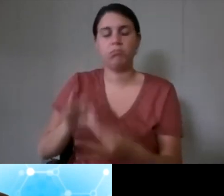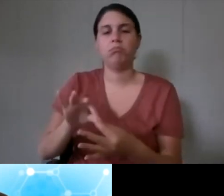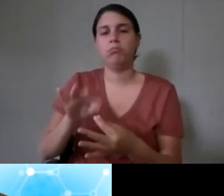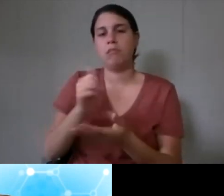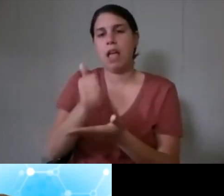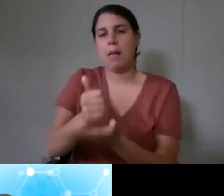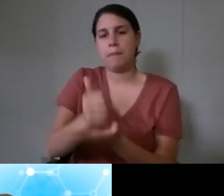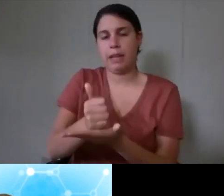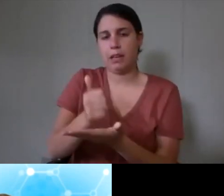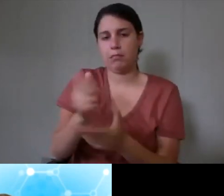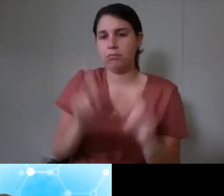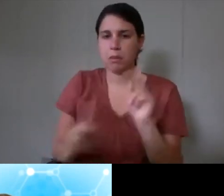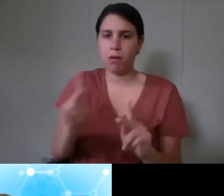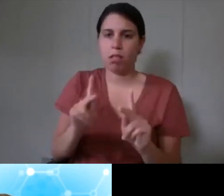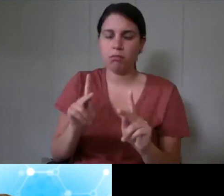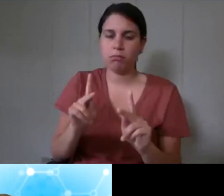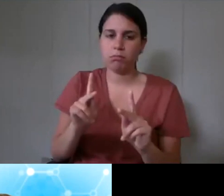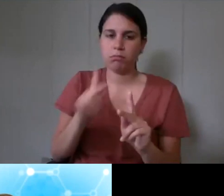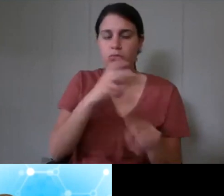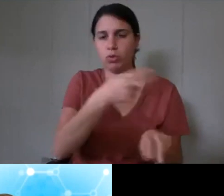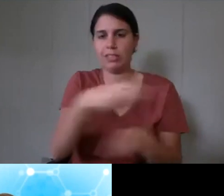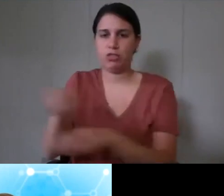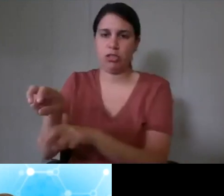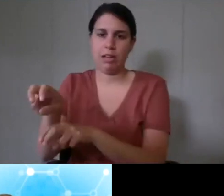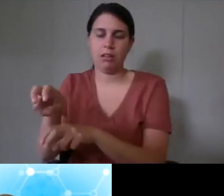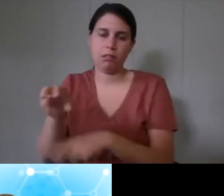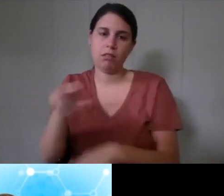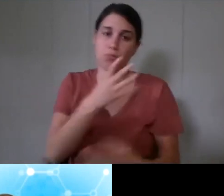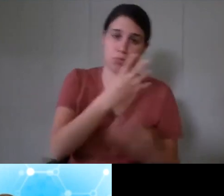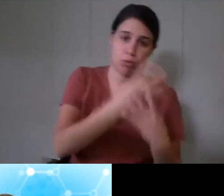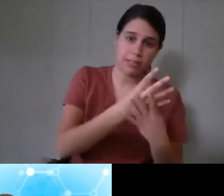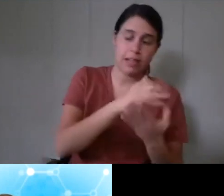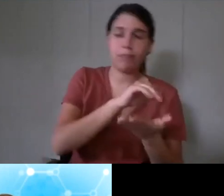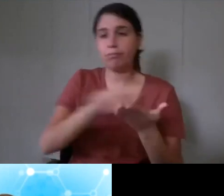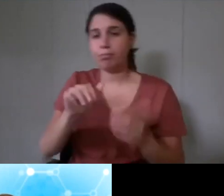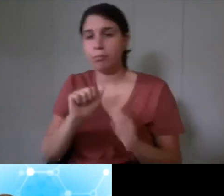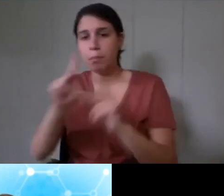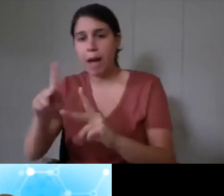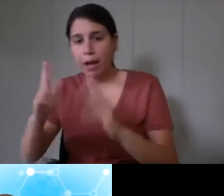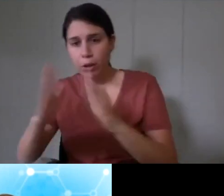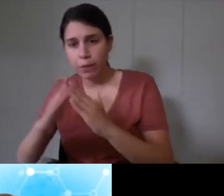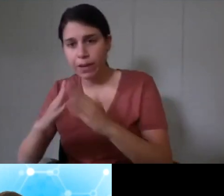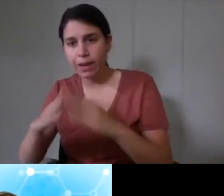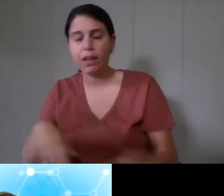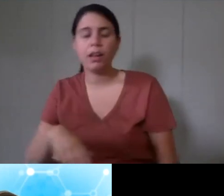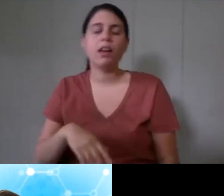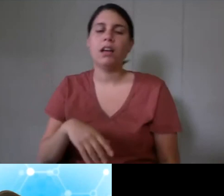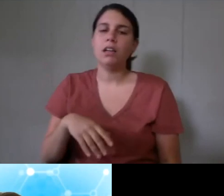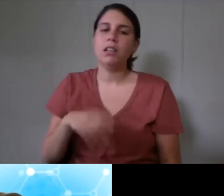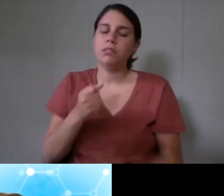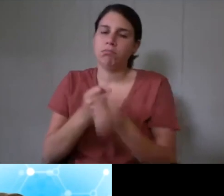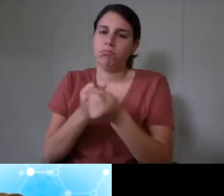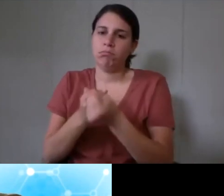help individuals who are transitioning from prison to the community. So they do have perhaps